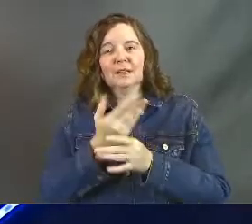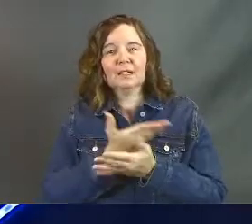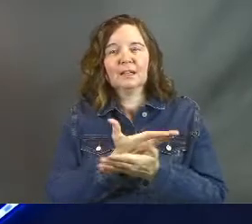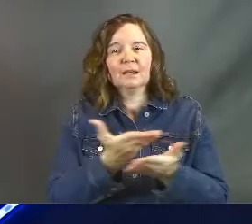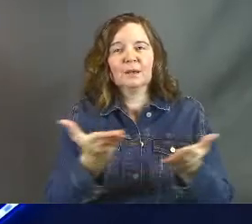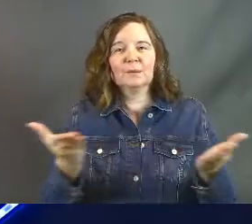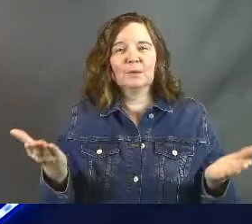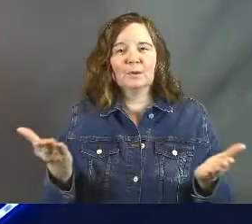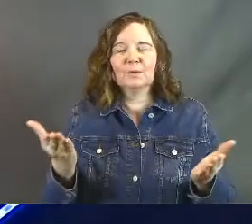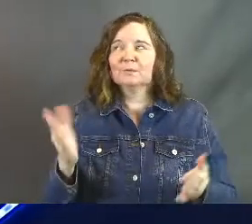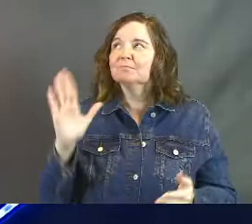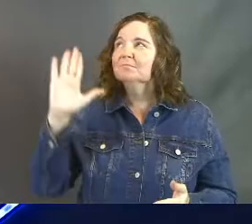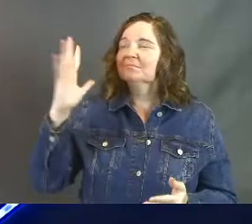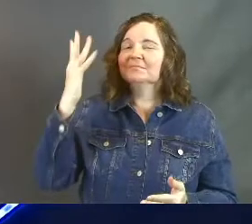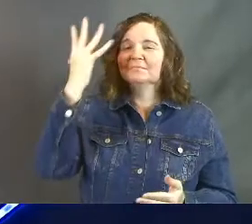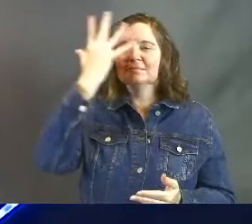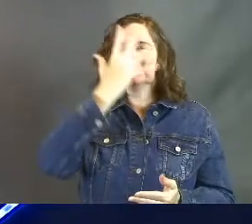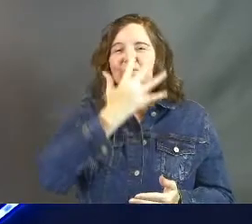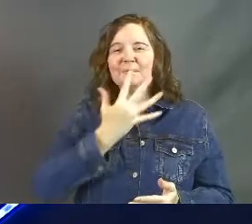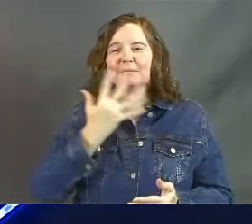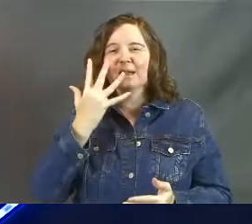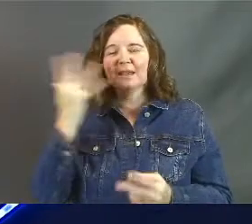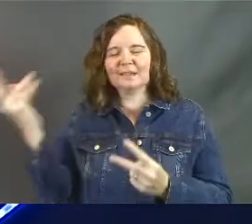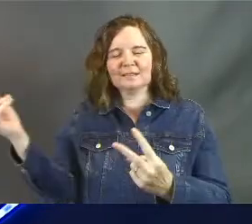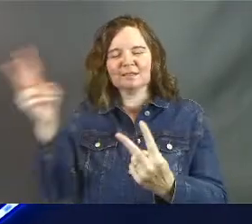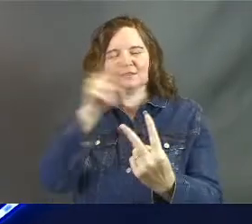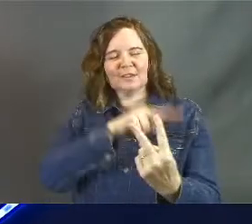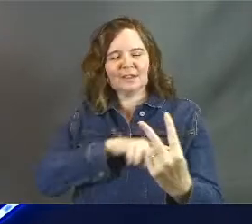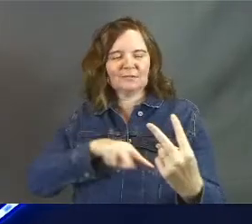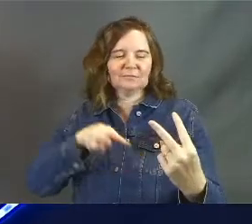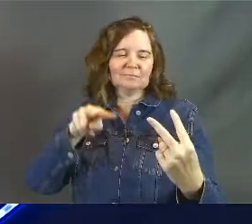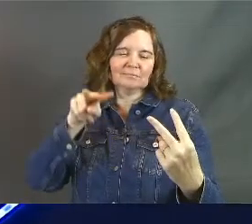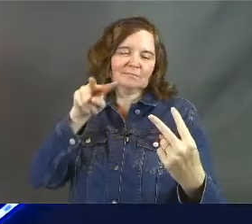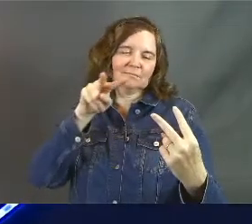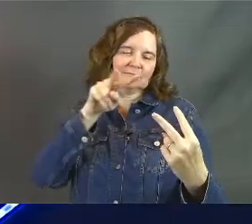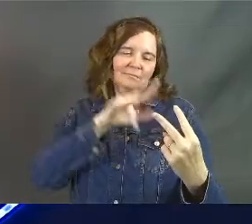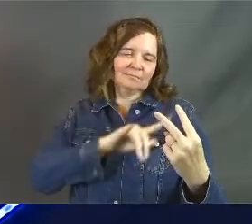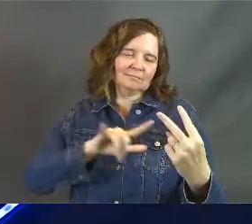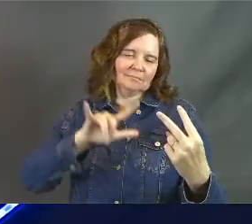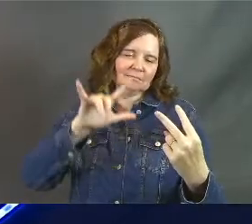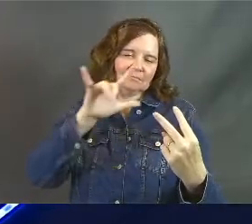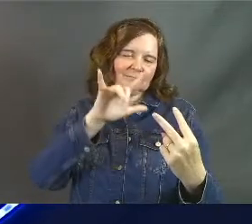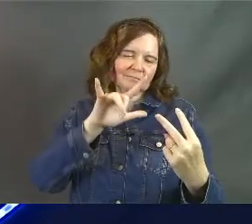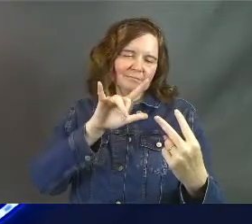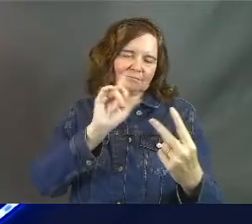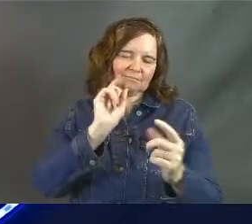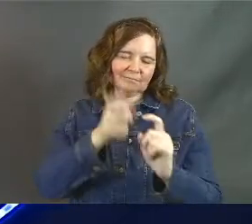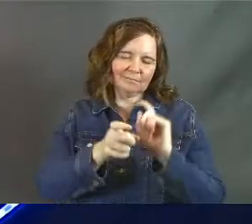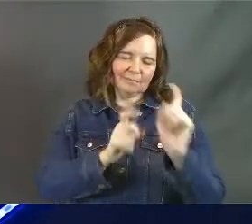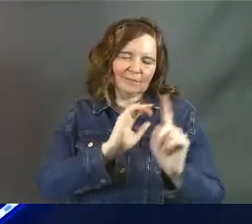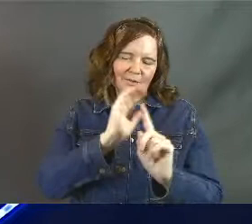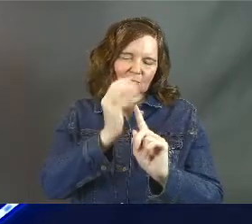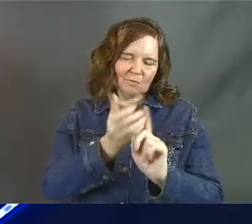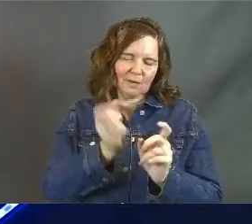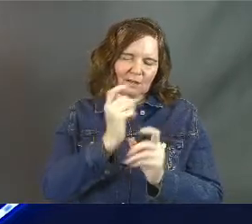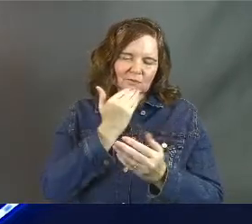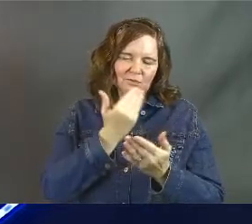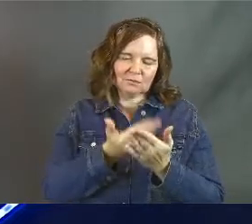and keep you. Make his face shine upon you and